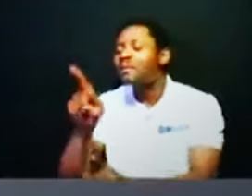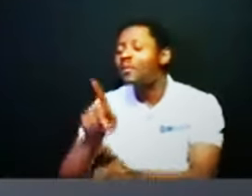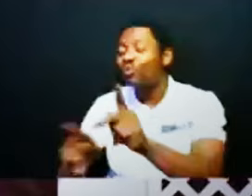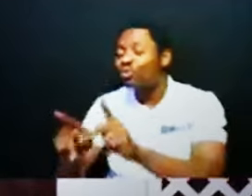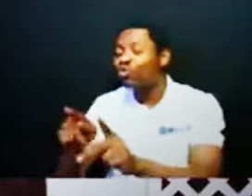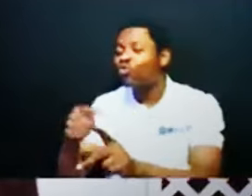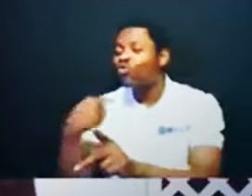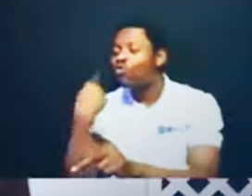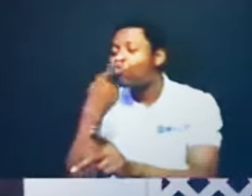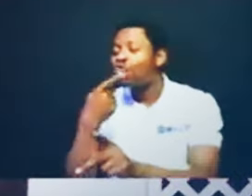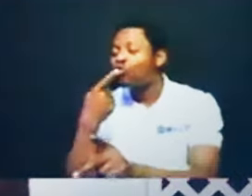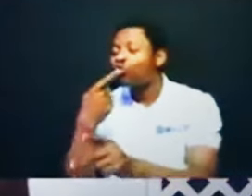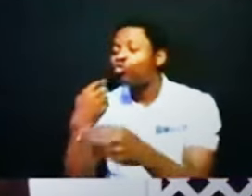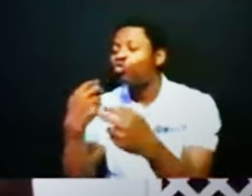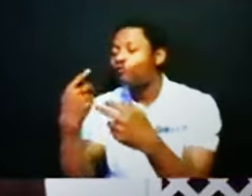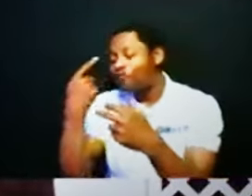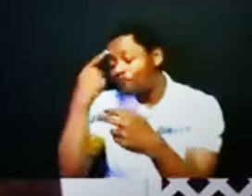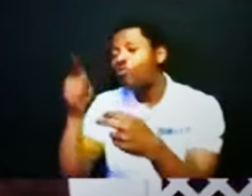Then